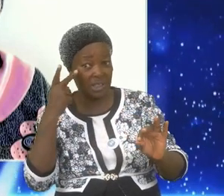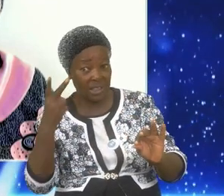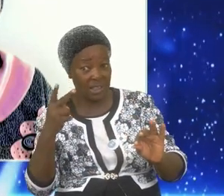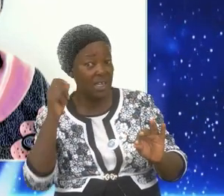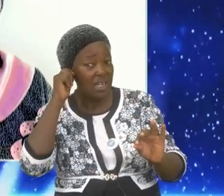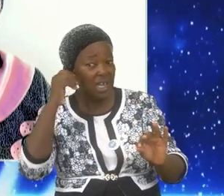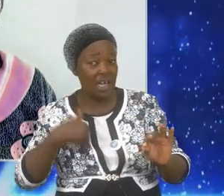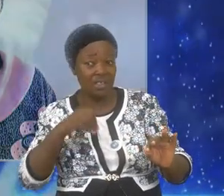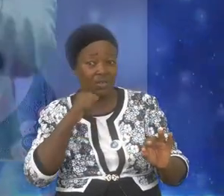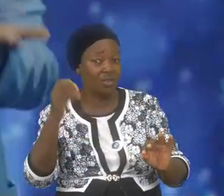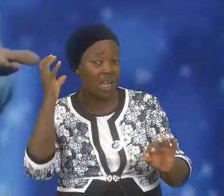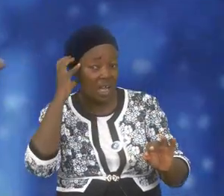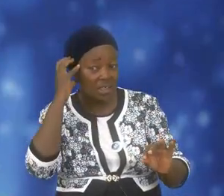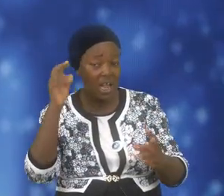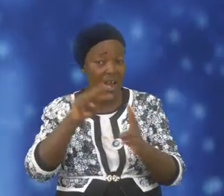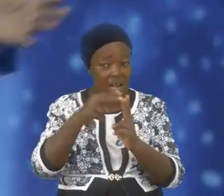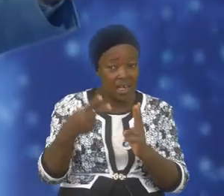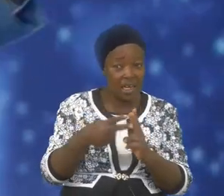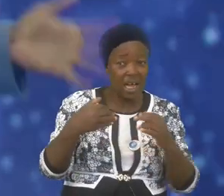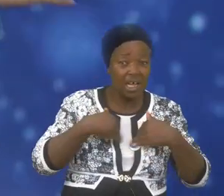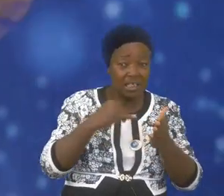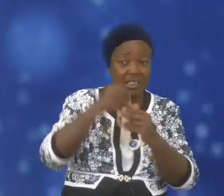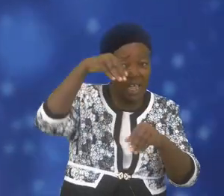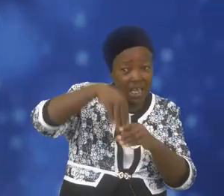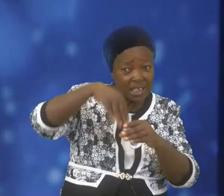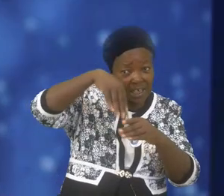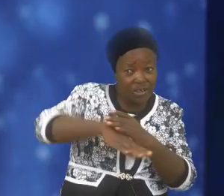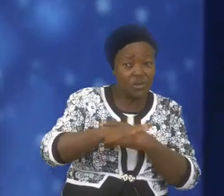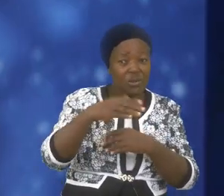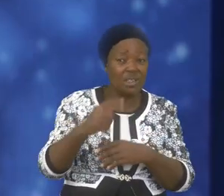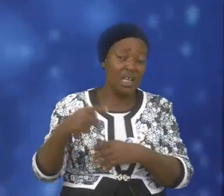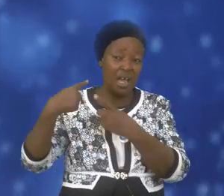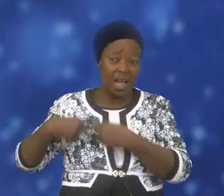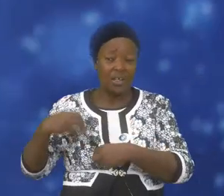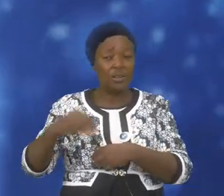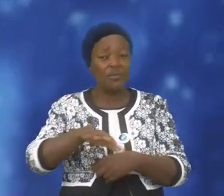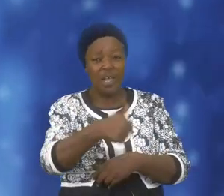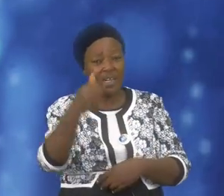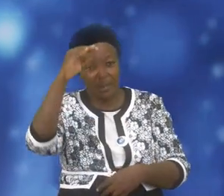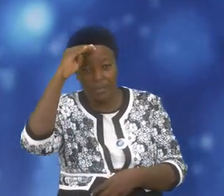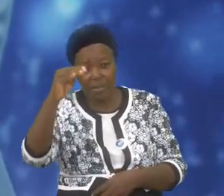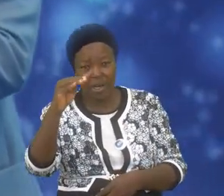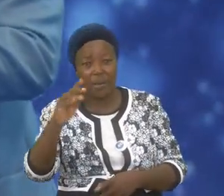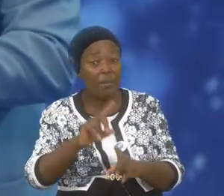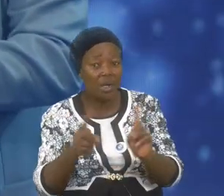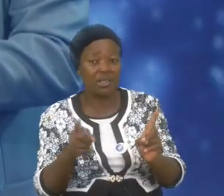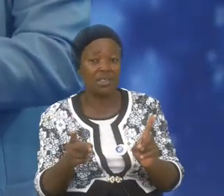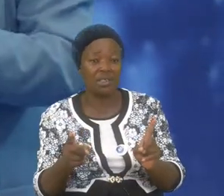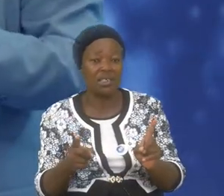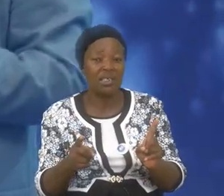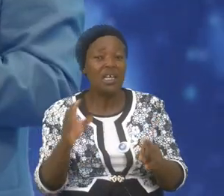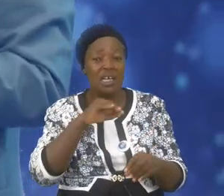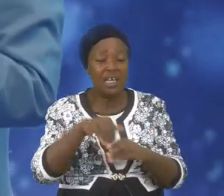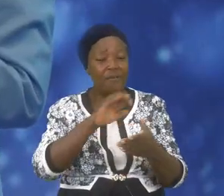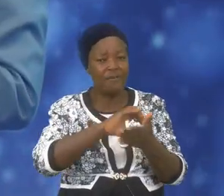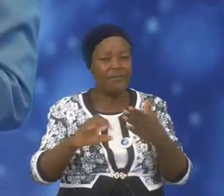entered into the heart of any man. But in verse 10, God has revealed